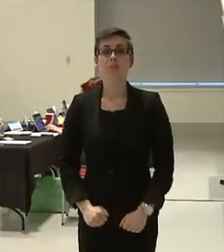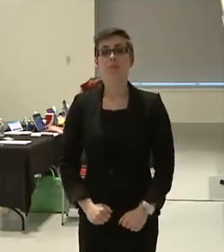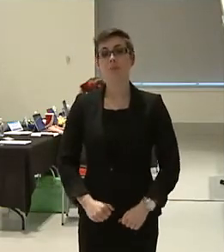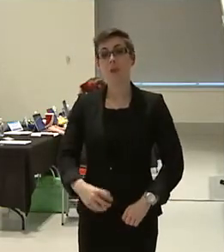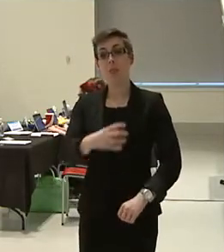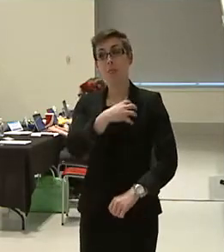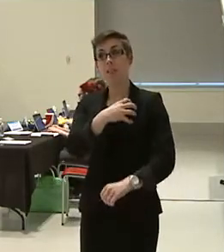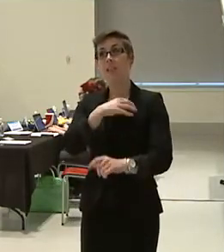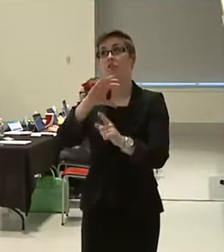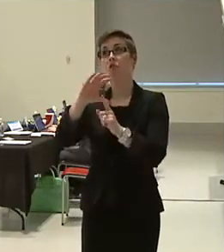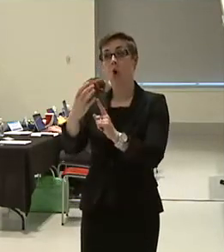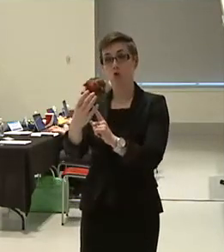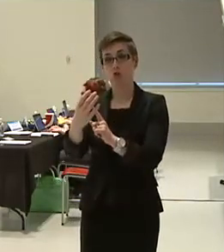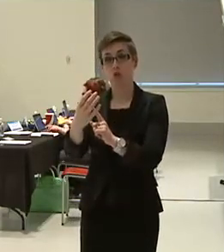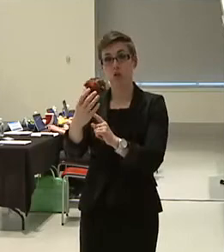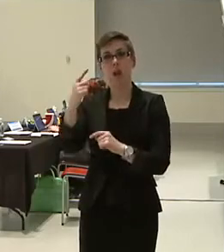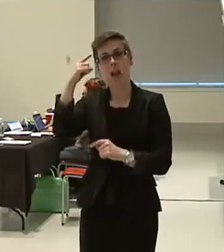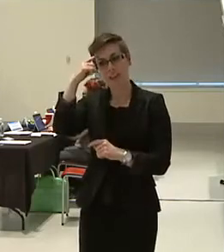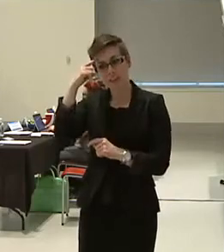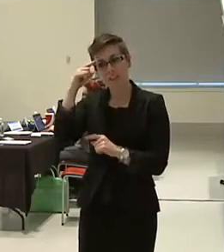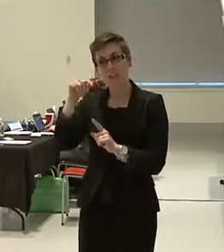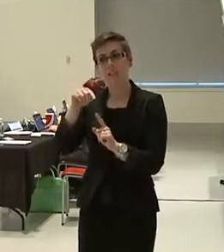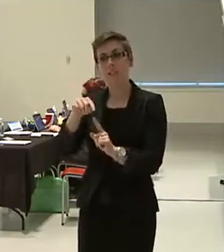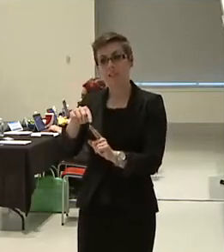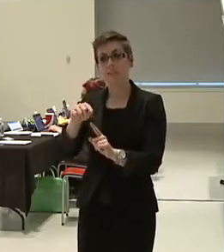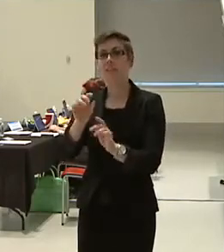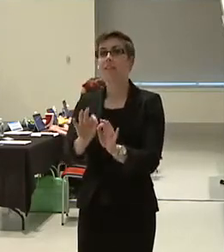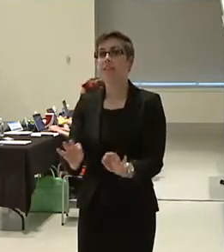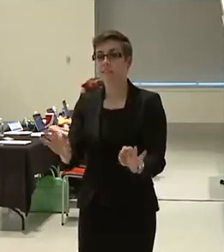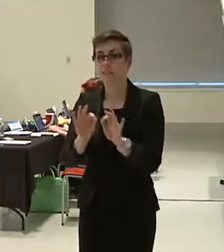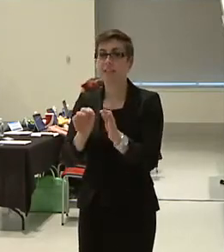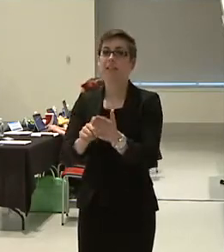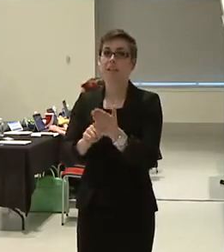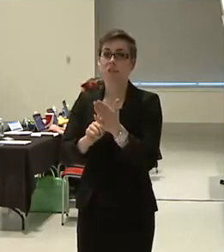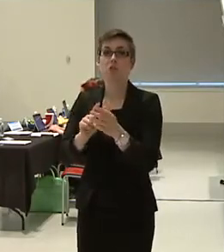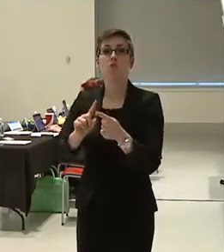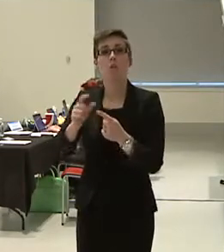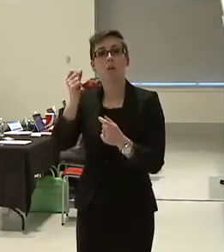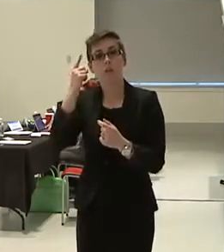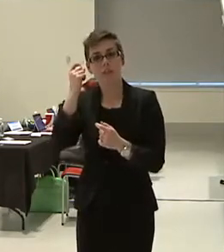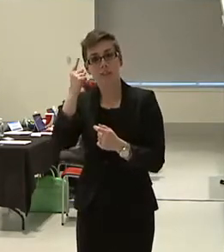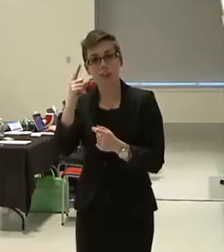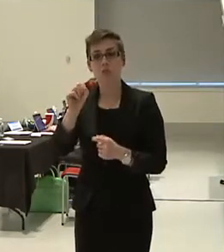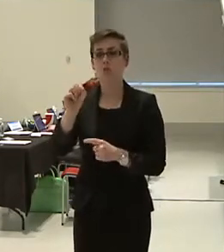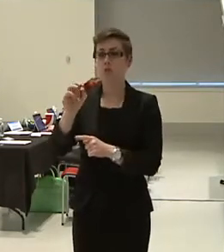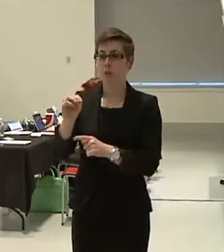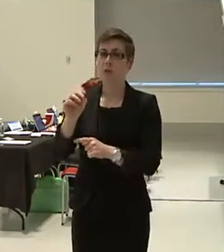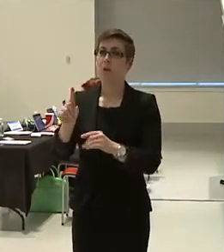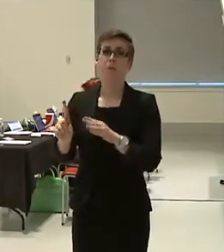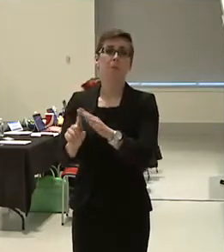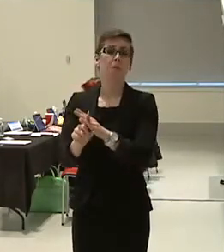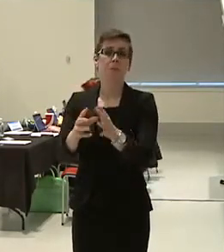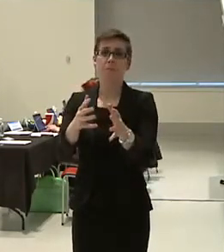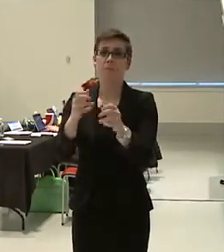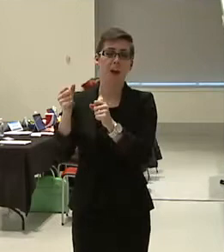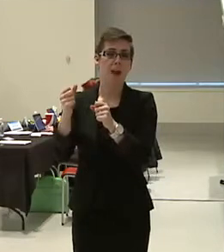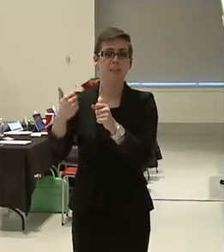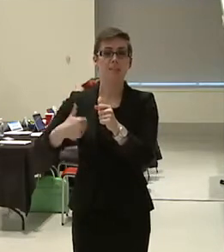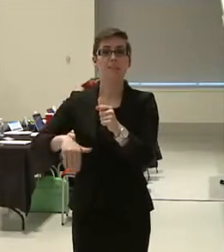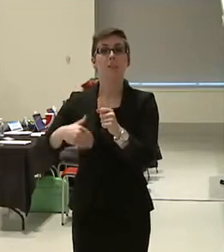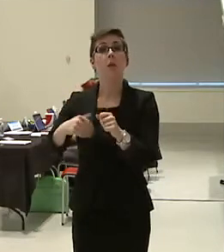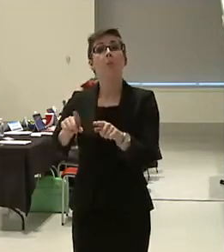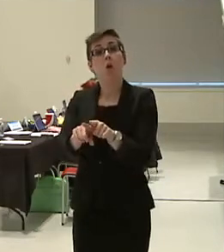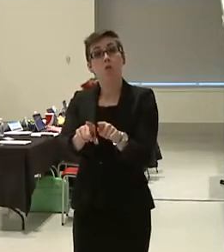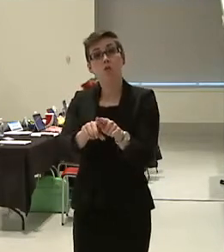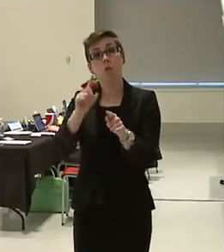police culture, I think, is essential to understand here. Social media came seemingly fast, but we should also realize